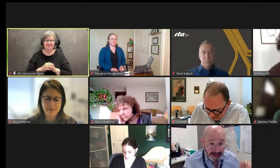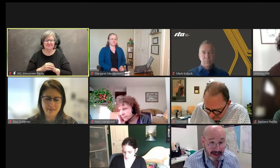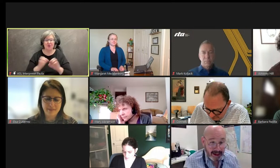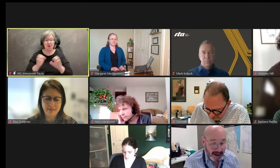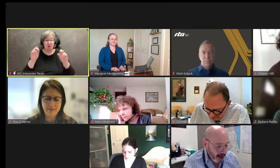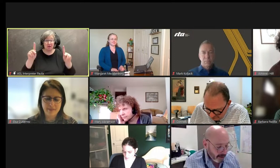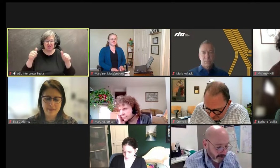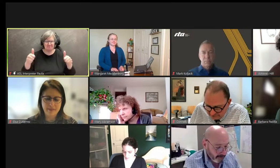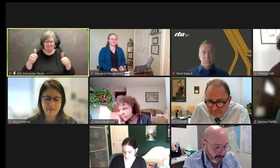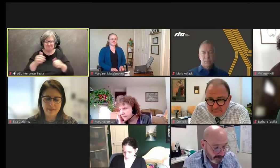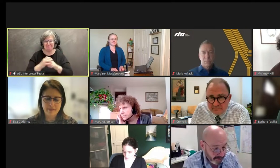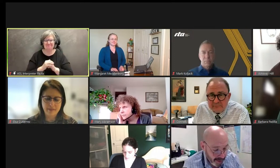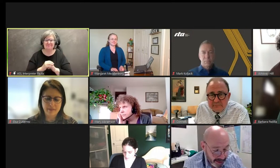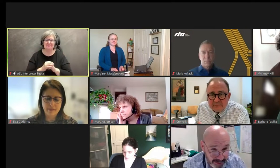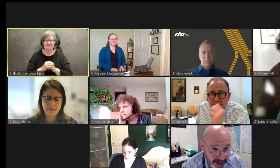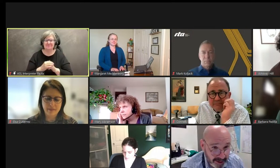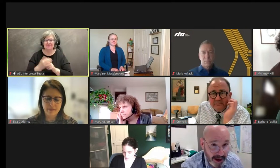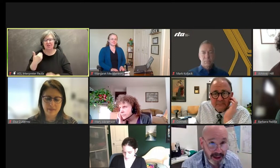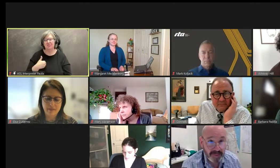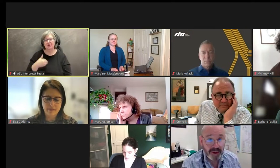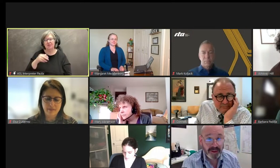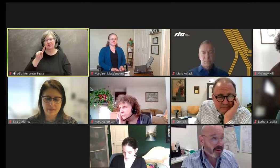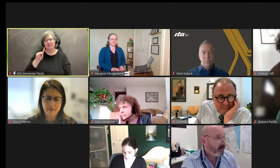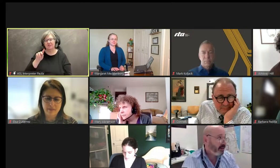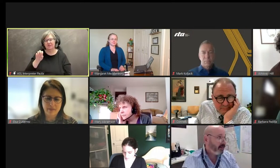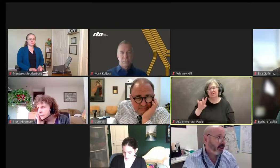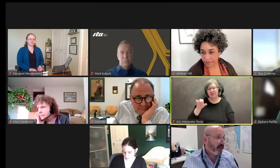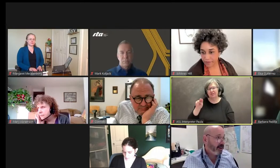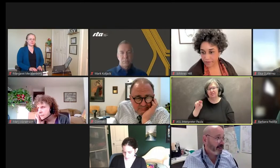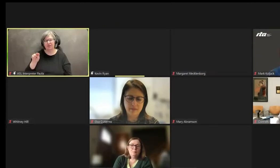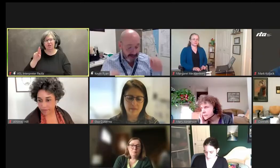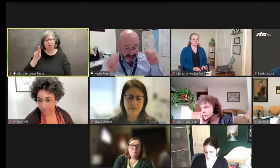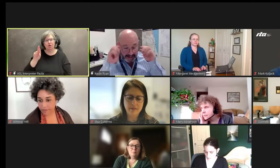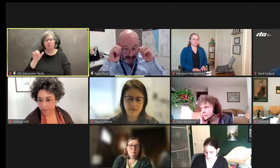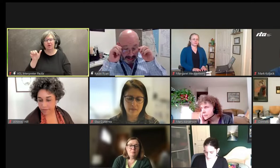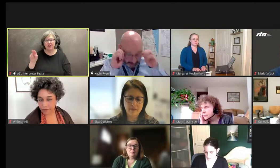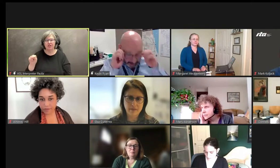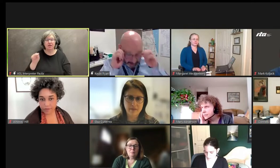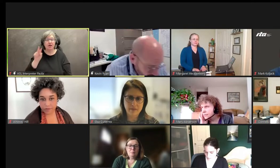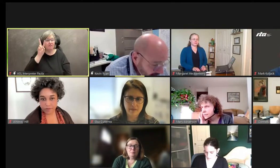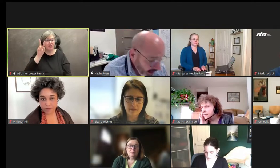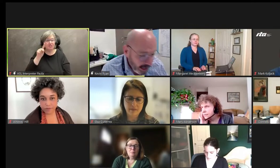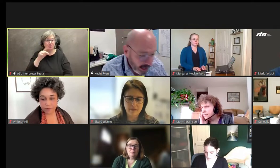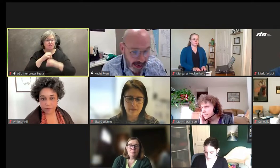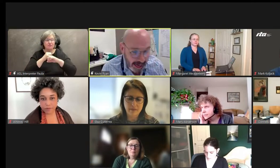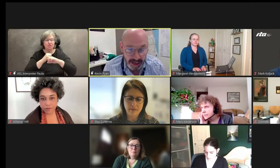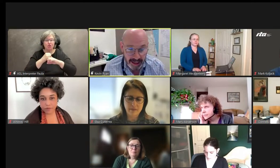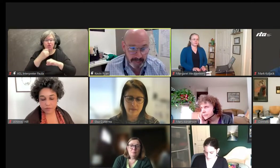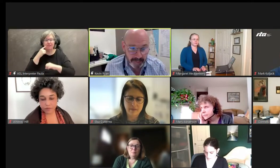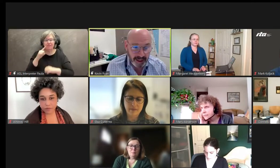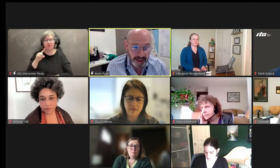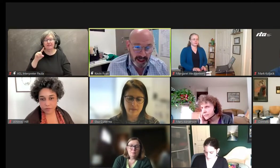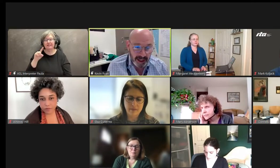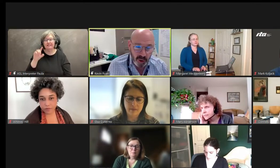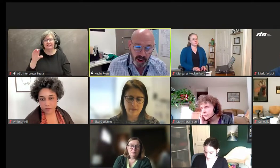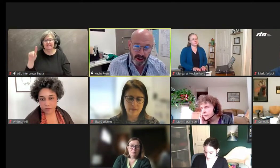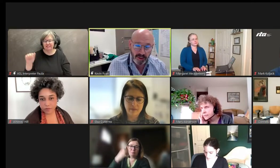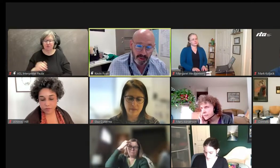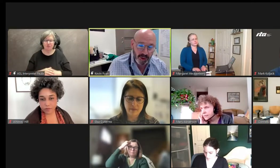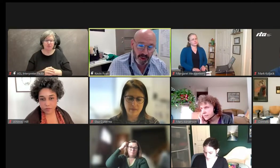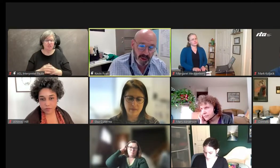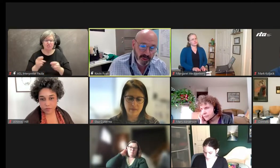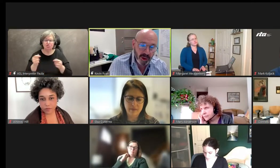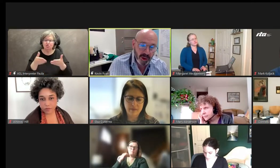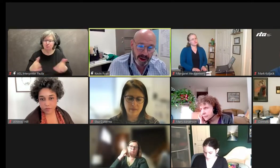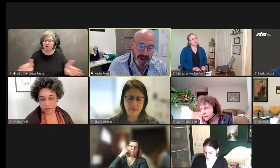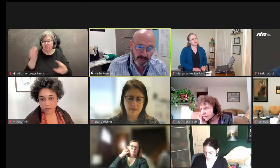Okay, my name is Kevin Ryan. I'm the Vice President of Security for the CTA. And I'm gonna give you a quick